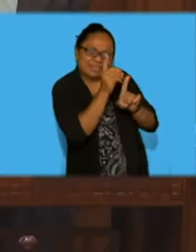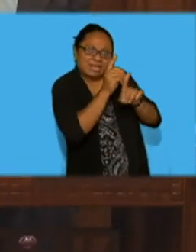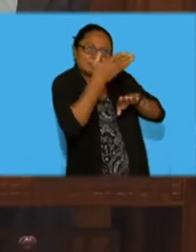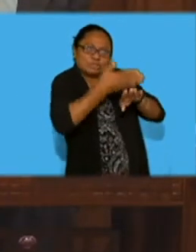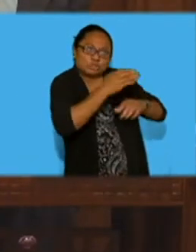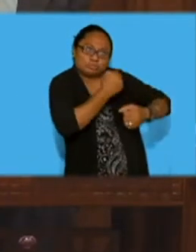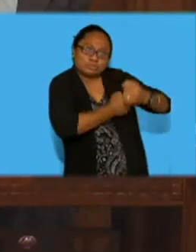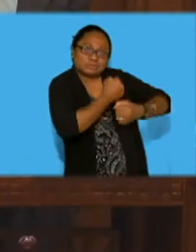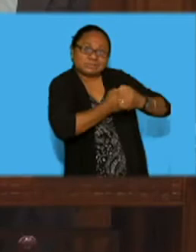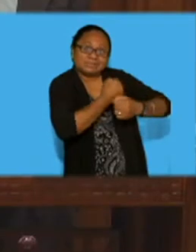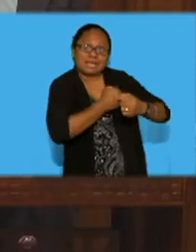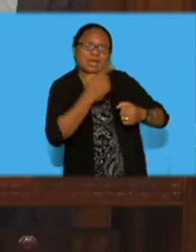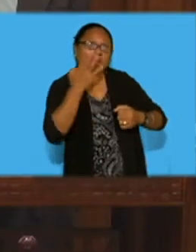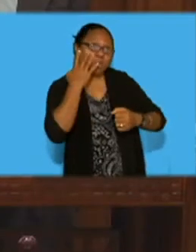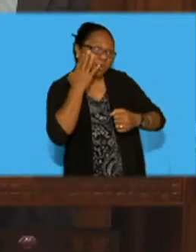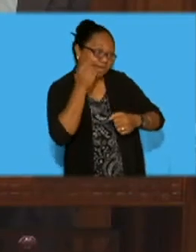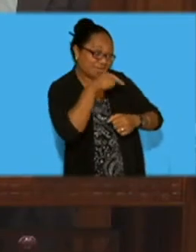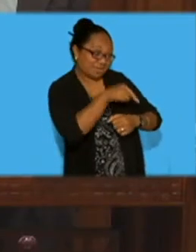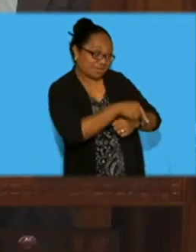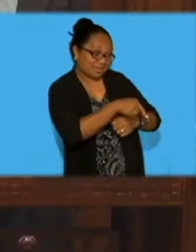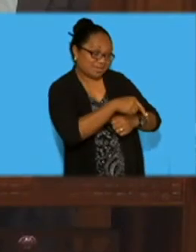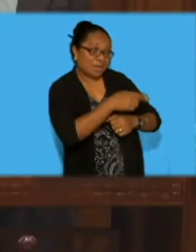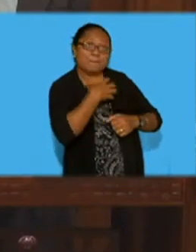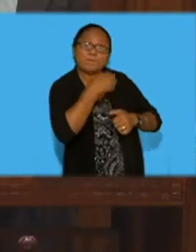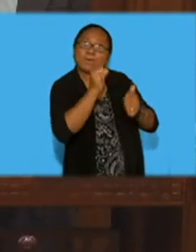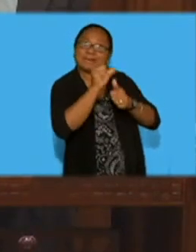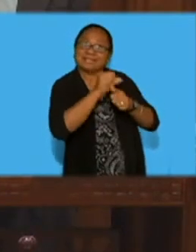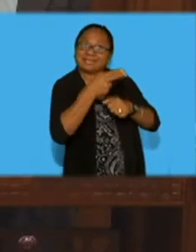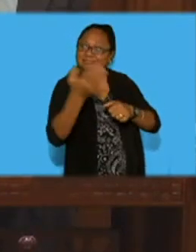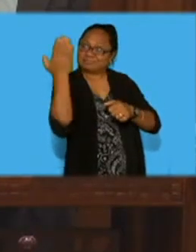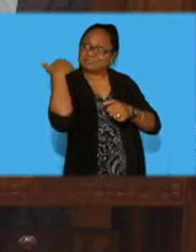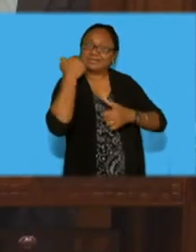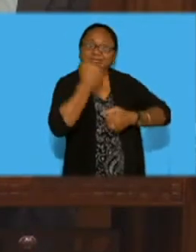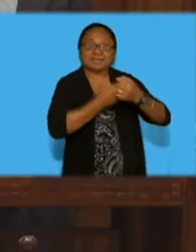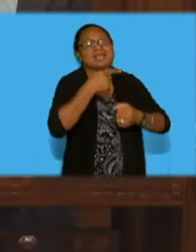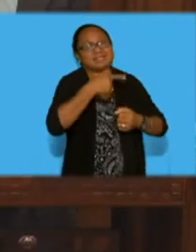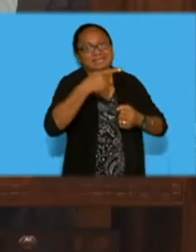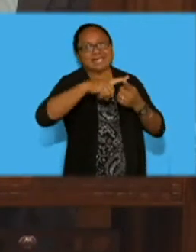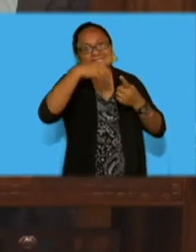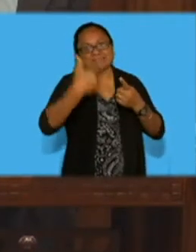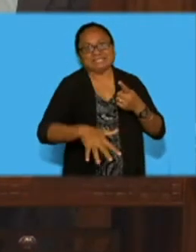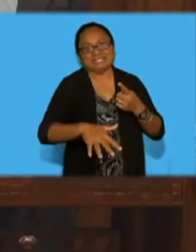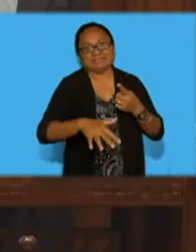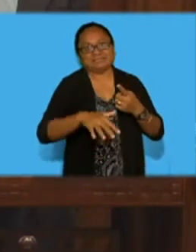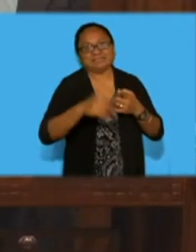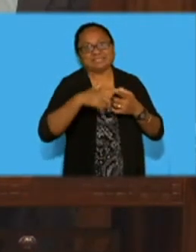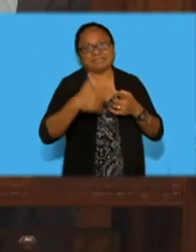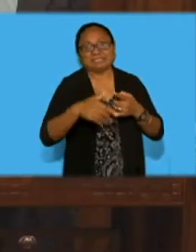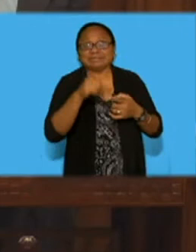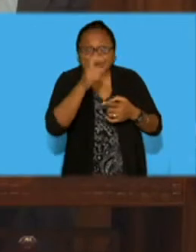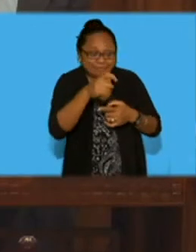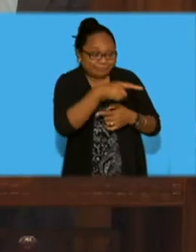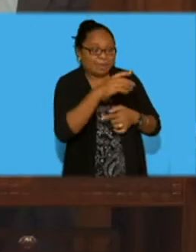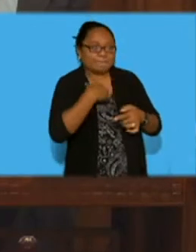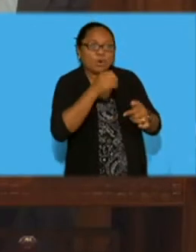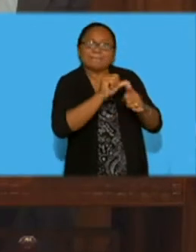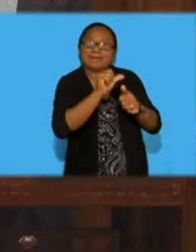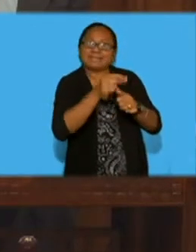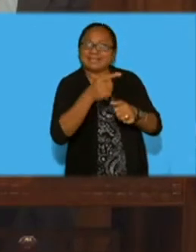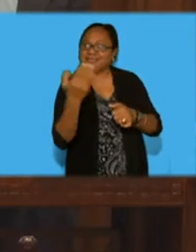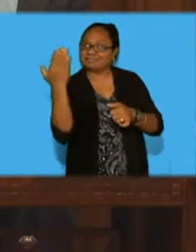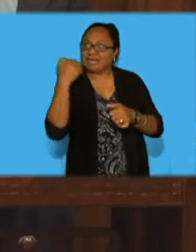if the technology is superior to the existing technology, then it is costly. It's more costly. Madam Speaker, in this